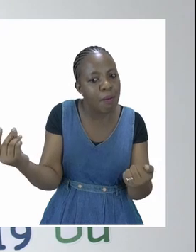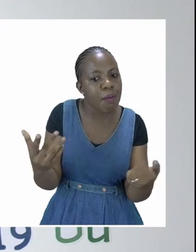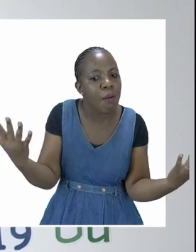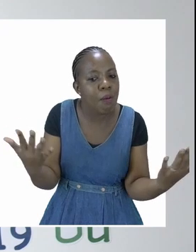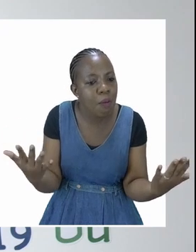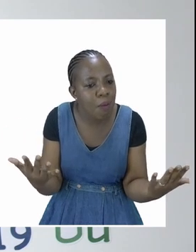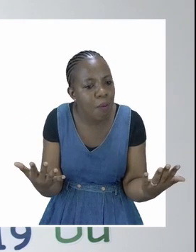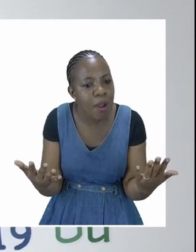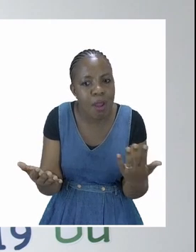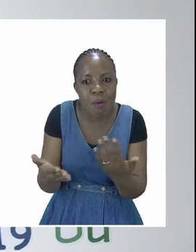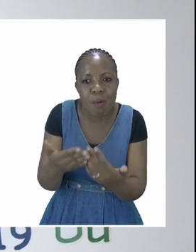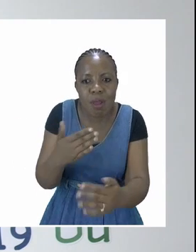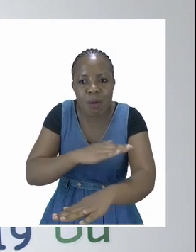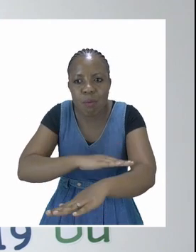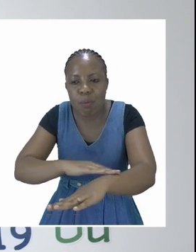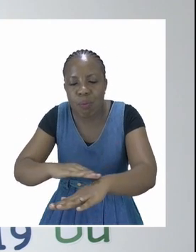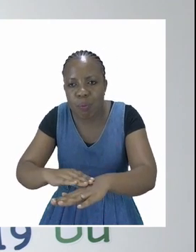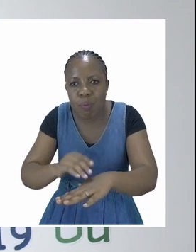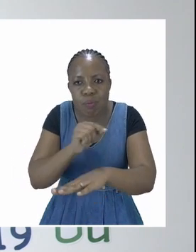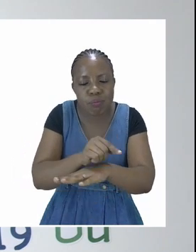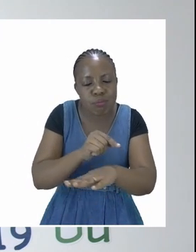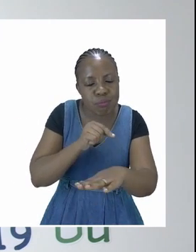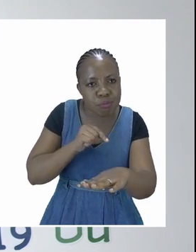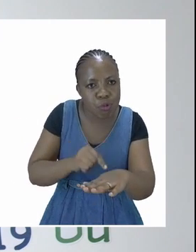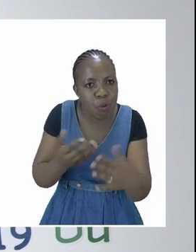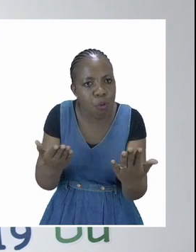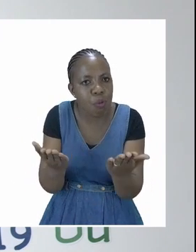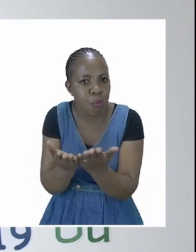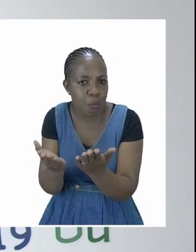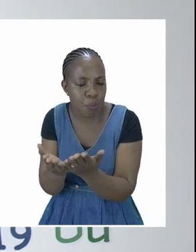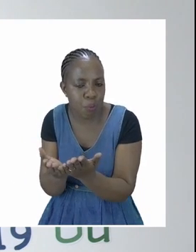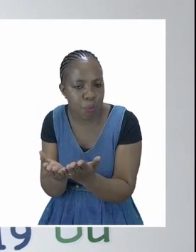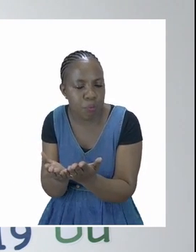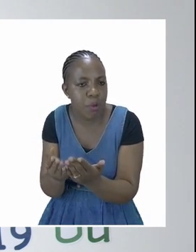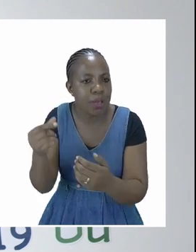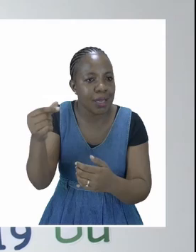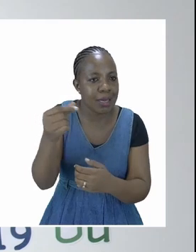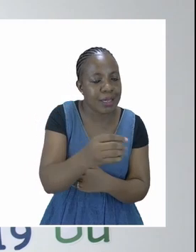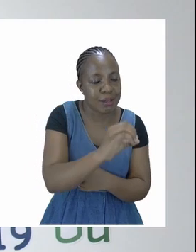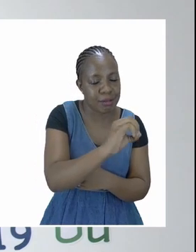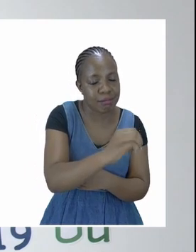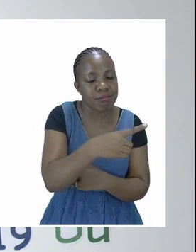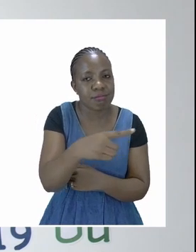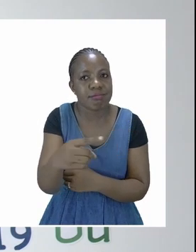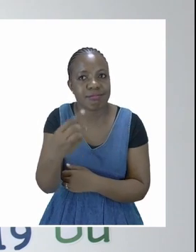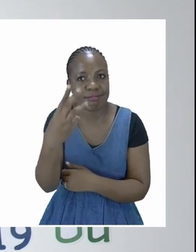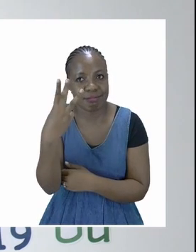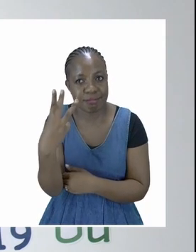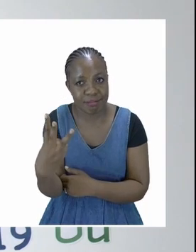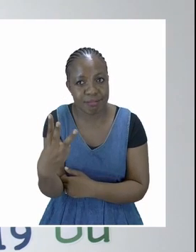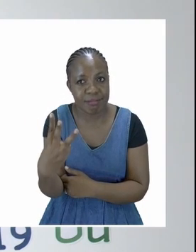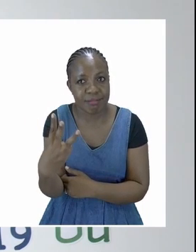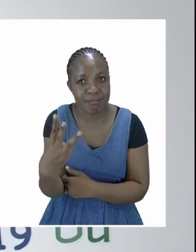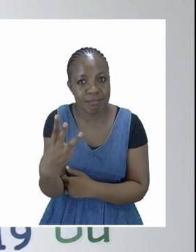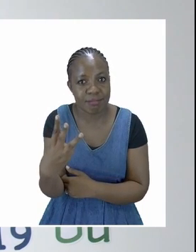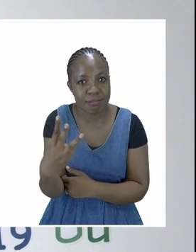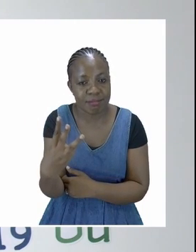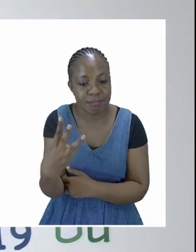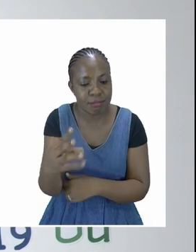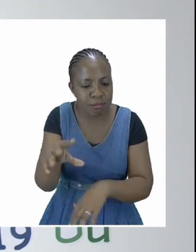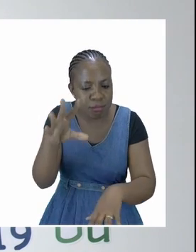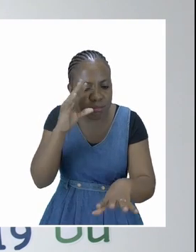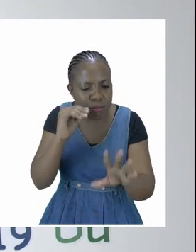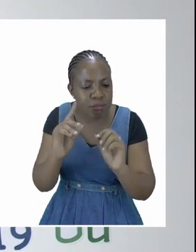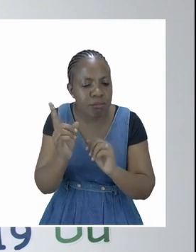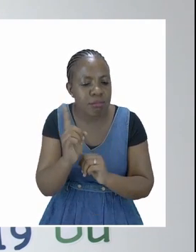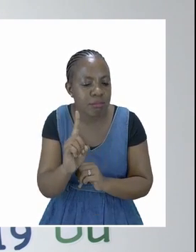to Thursday for pre-primary up until grade 3. The lessons are for listening